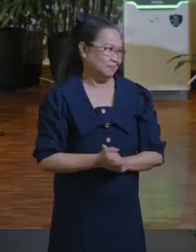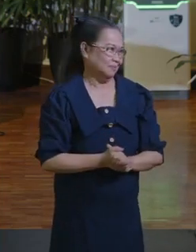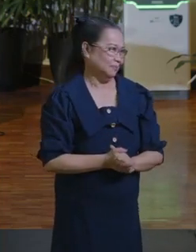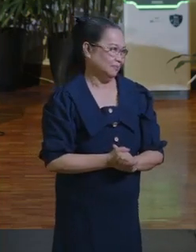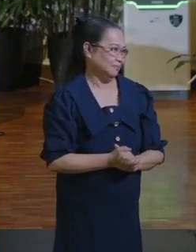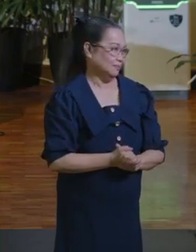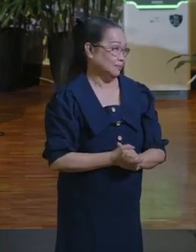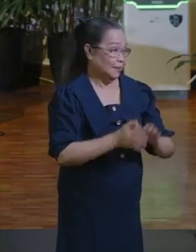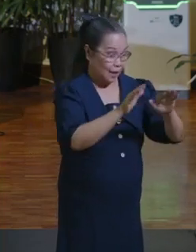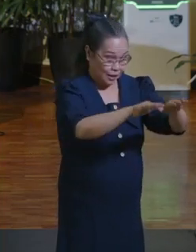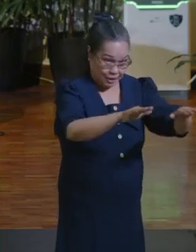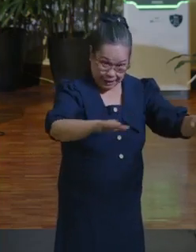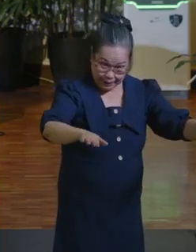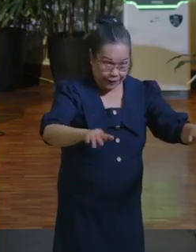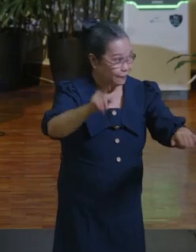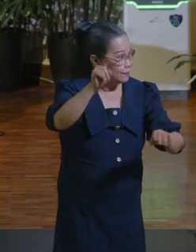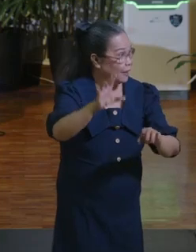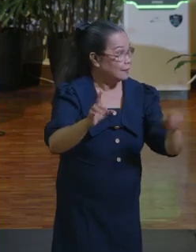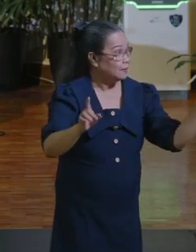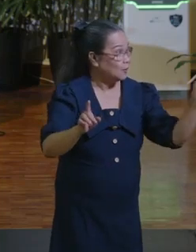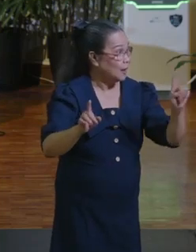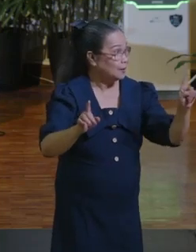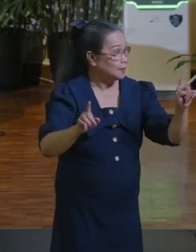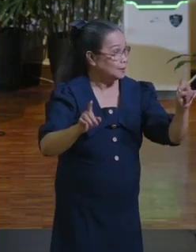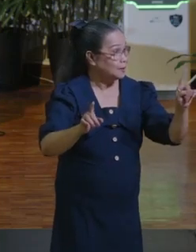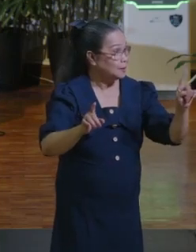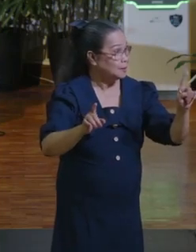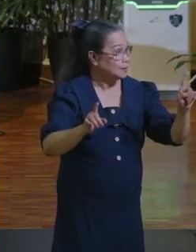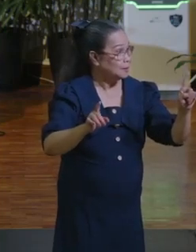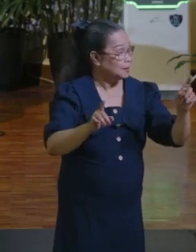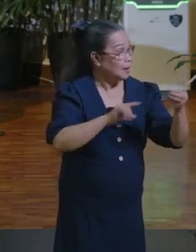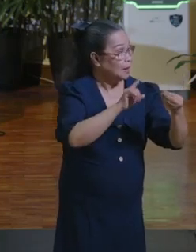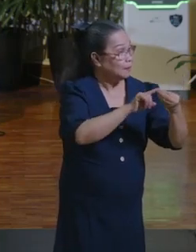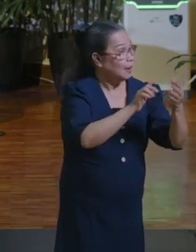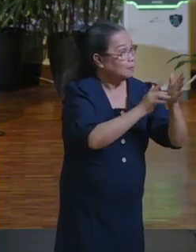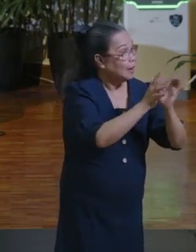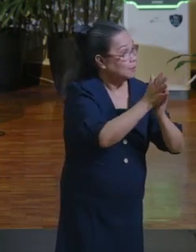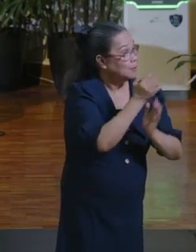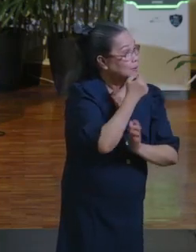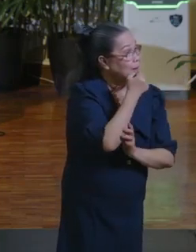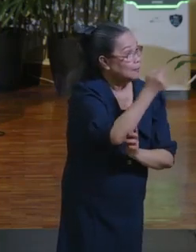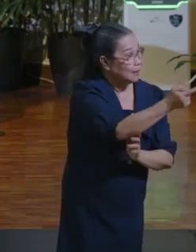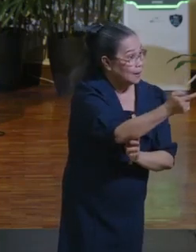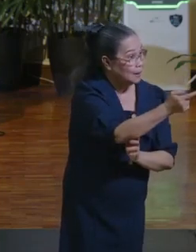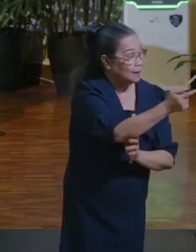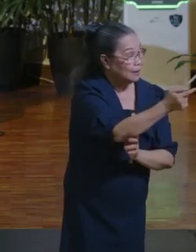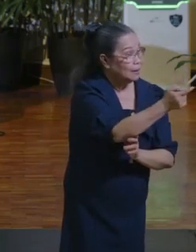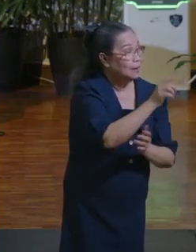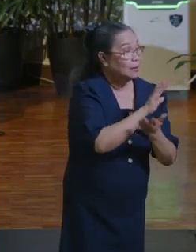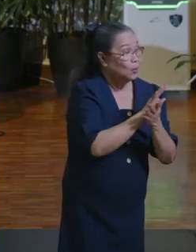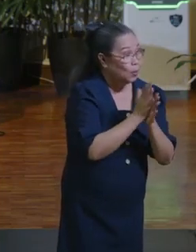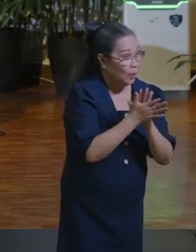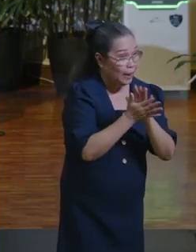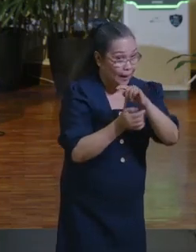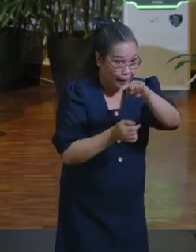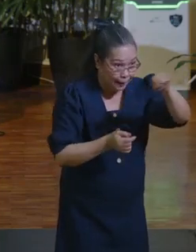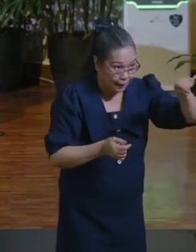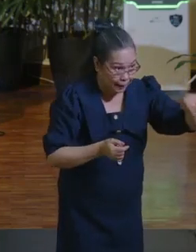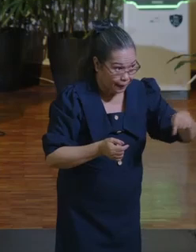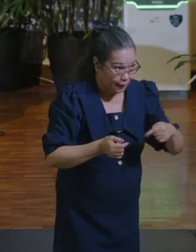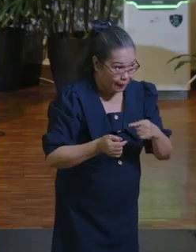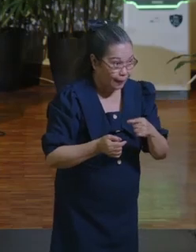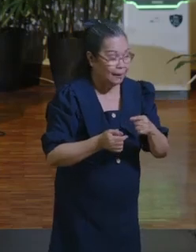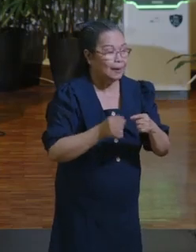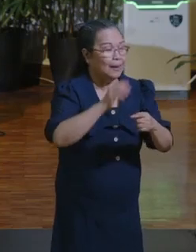Ang mga sons of God are, ayon sa ating teksto, we become sons of God through